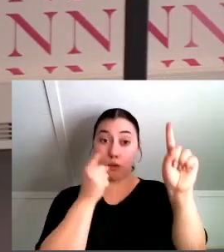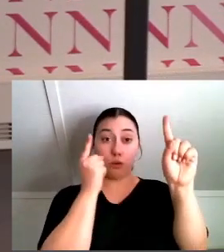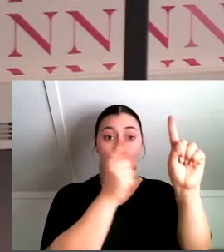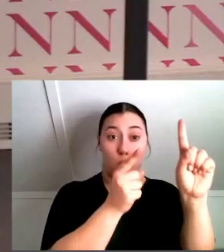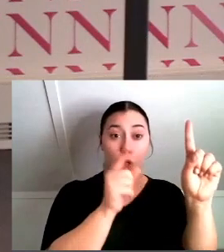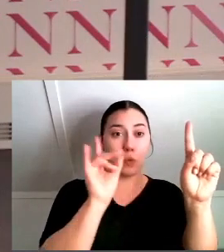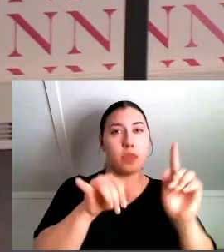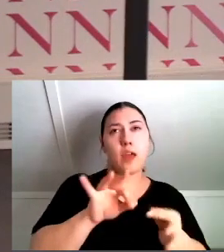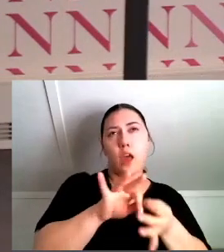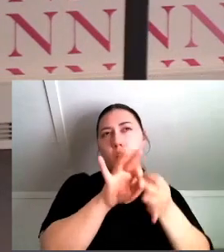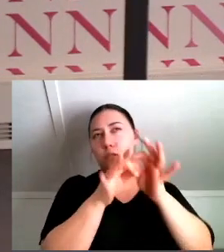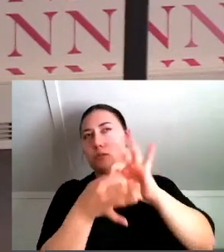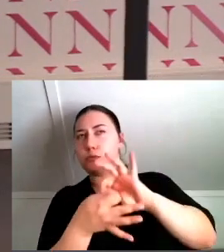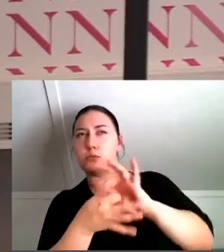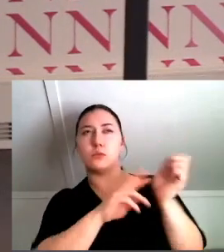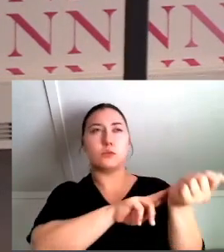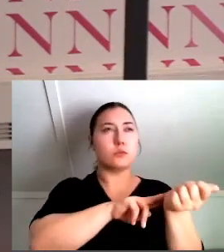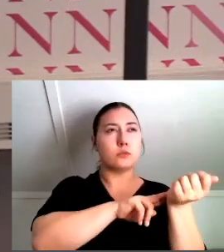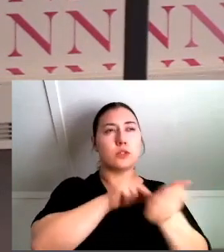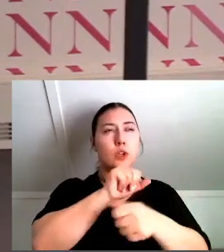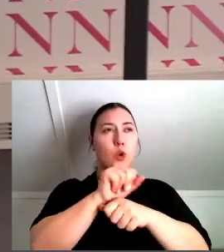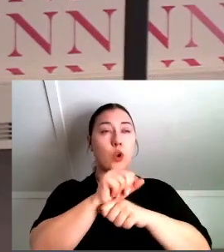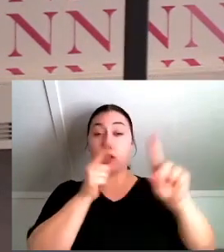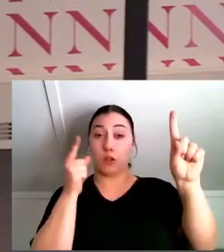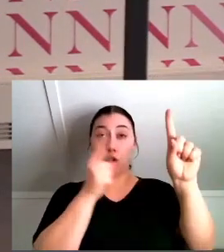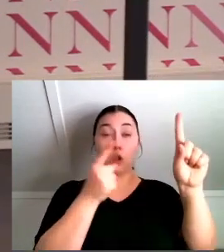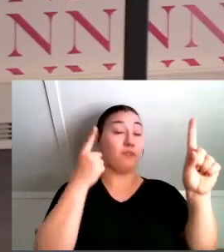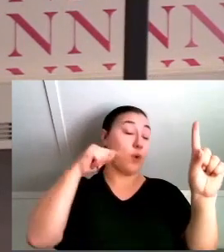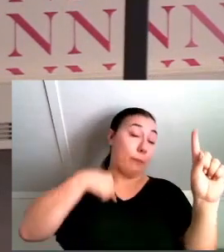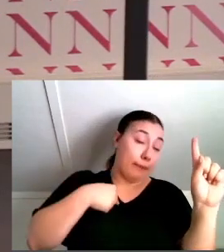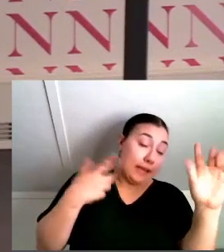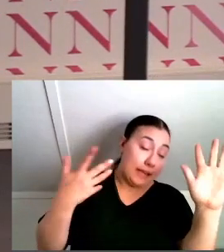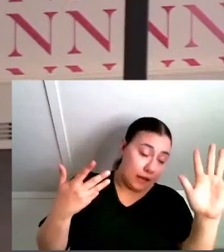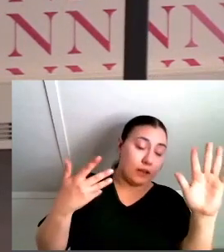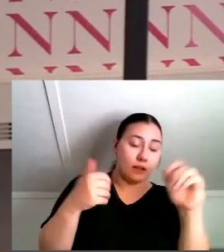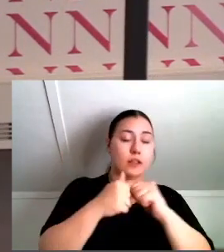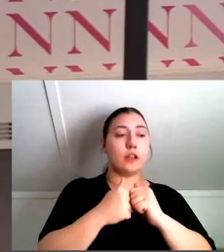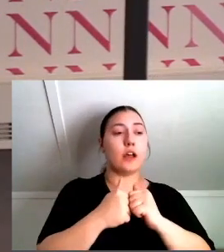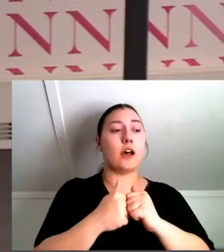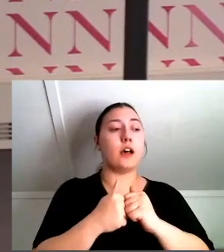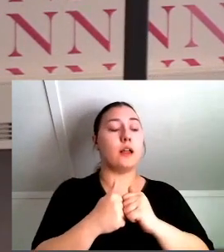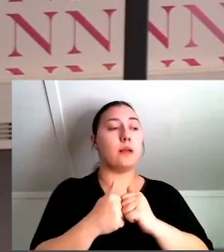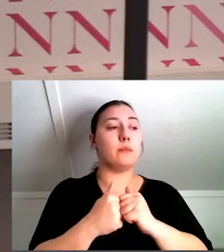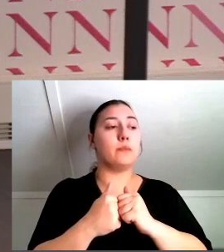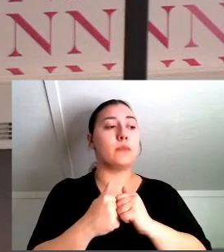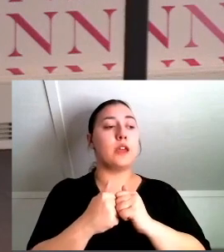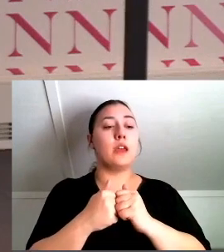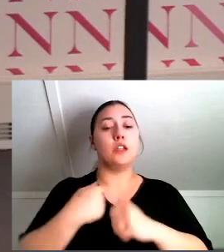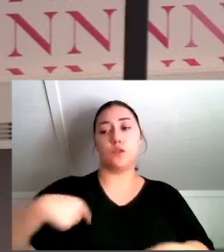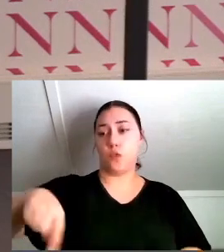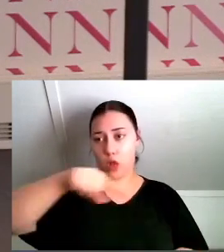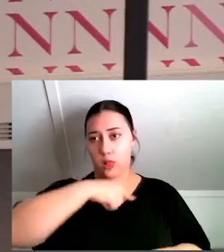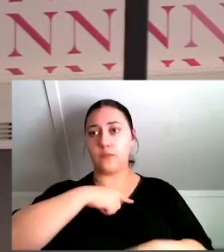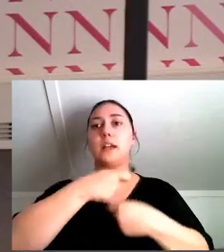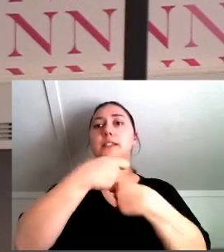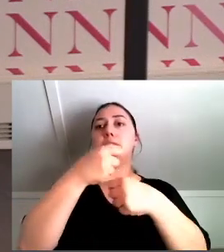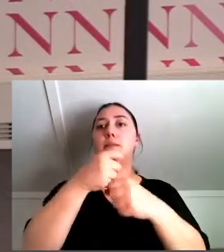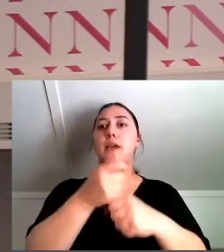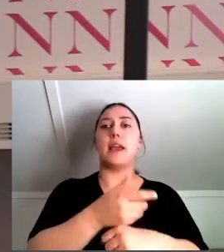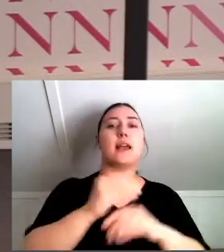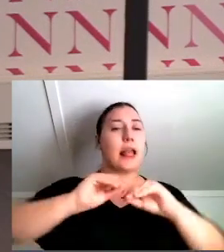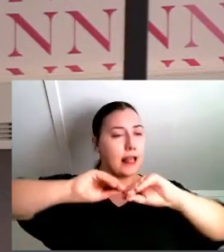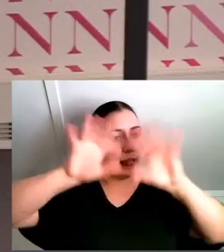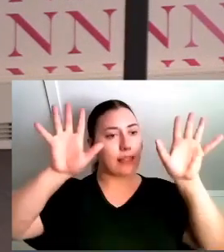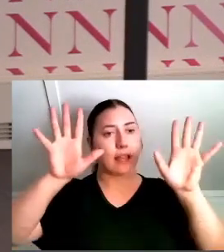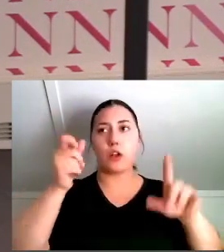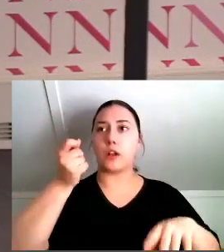always is, at least to me, is for us to create a better understanding of the lived